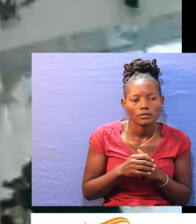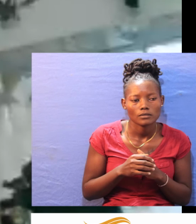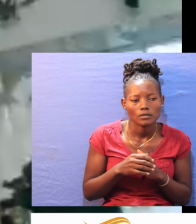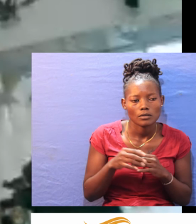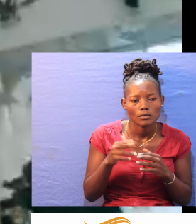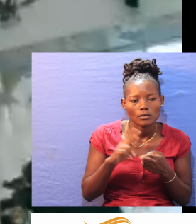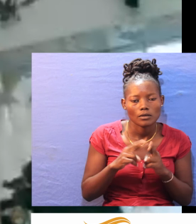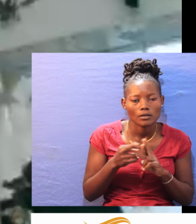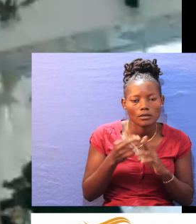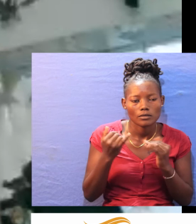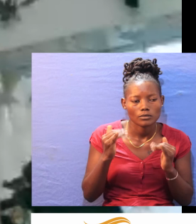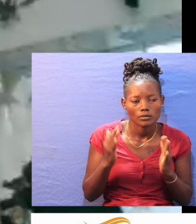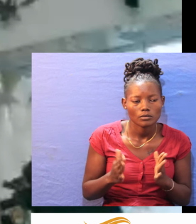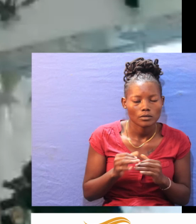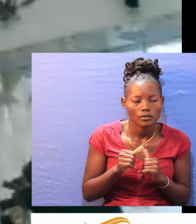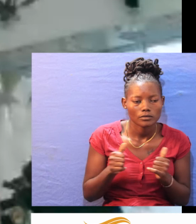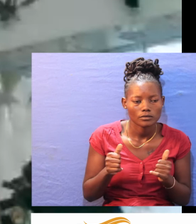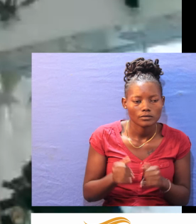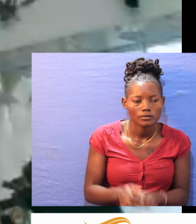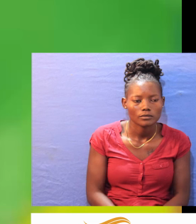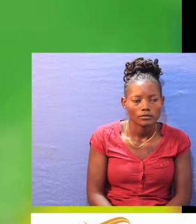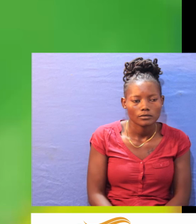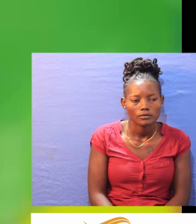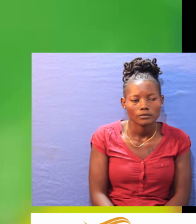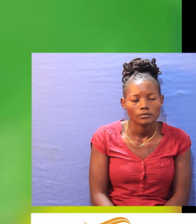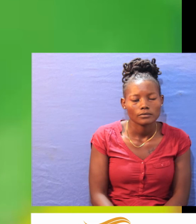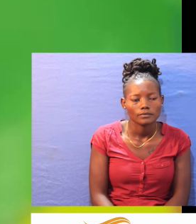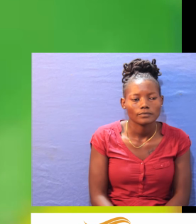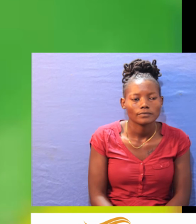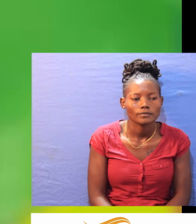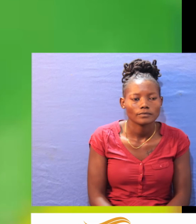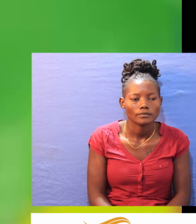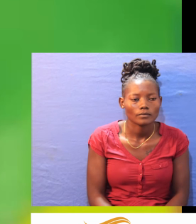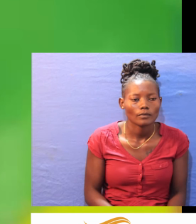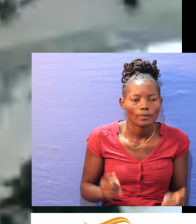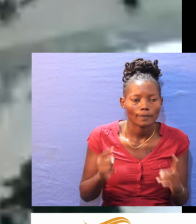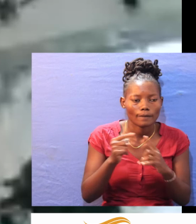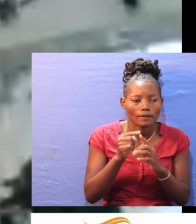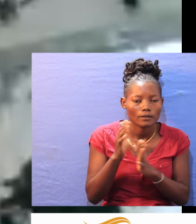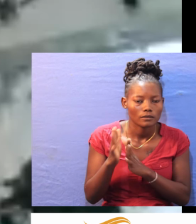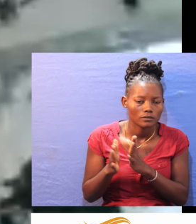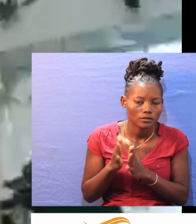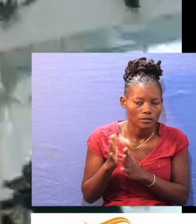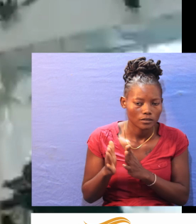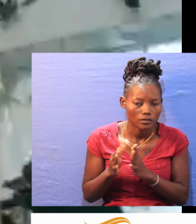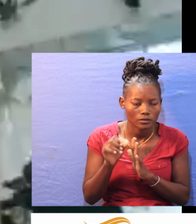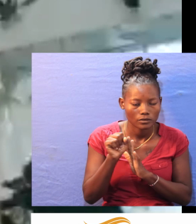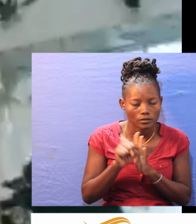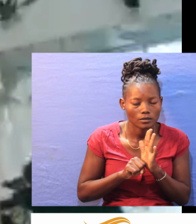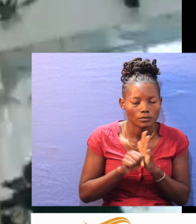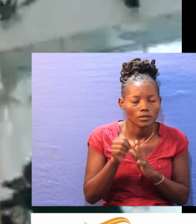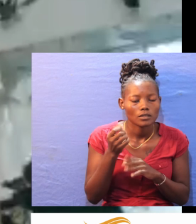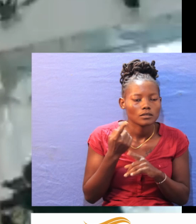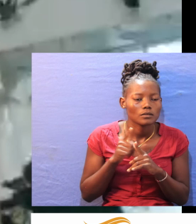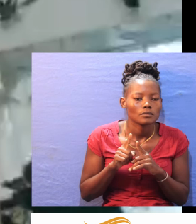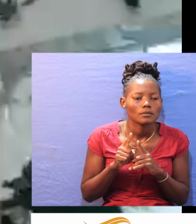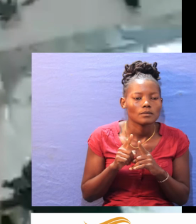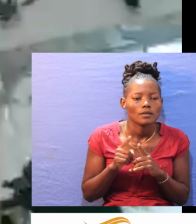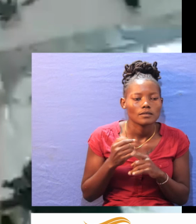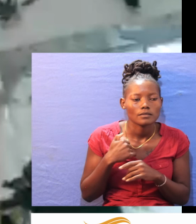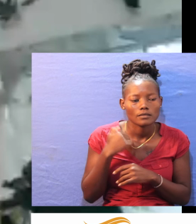athletes. Um, I know we were talking about goal setting. I may have got off the subject, but I think